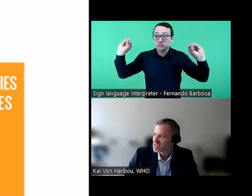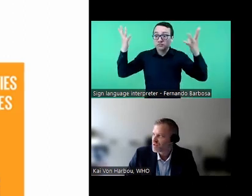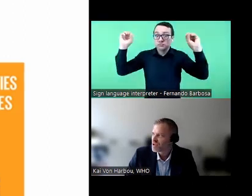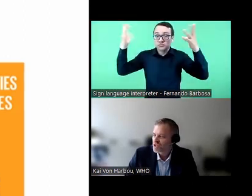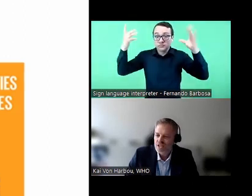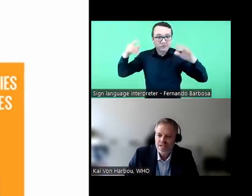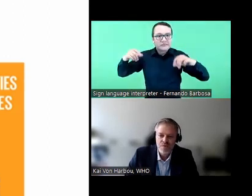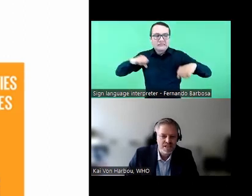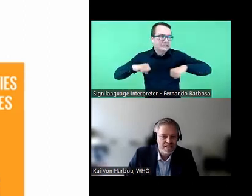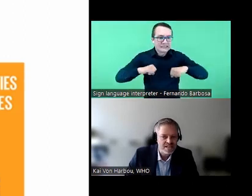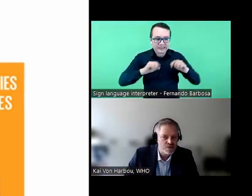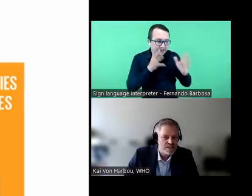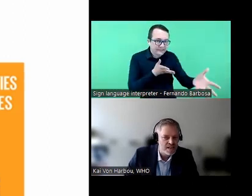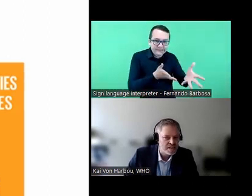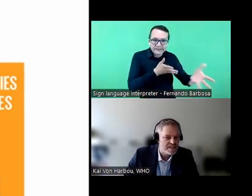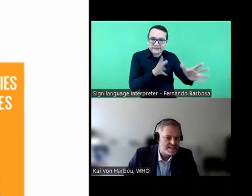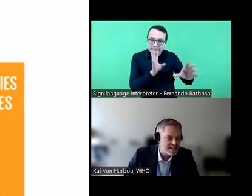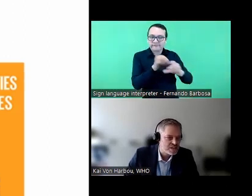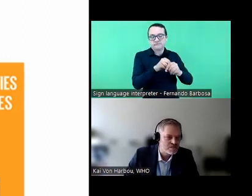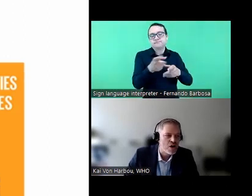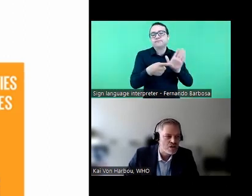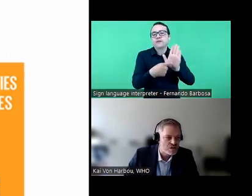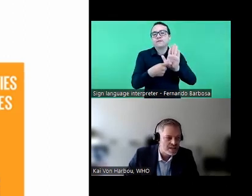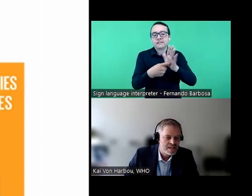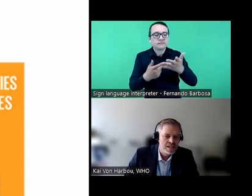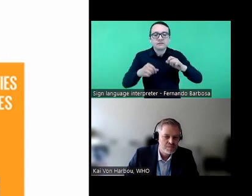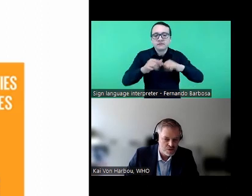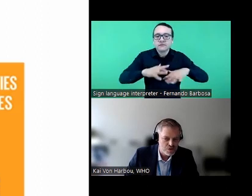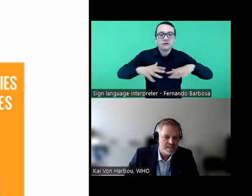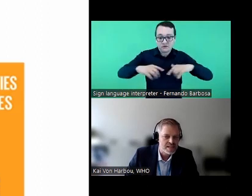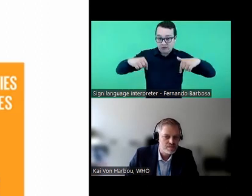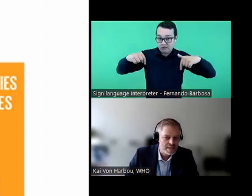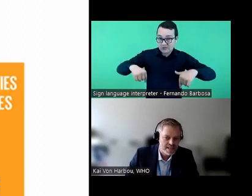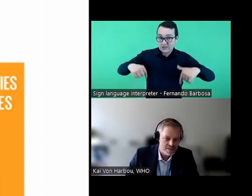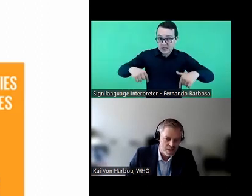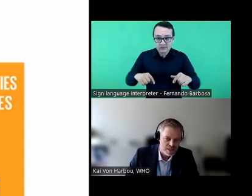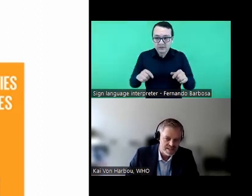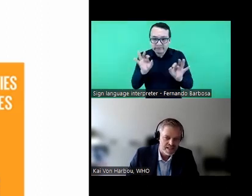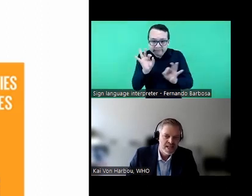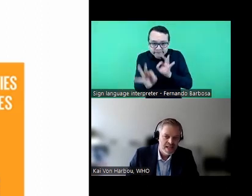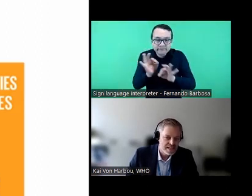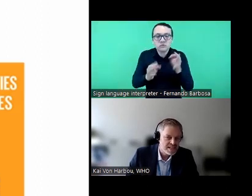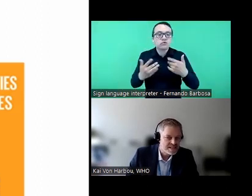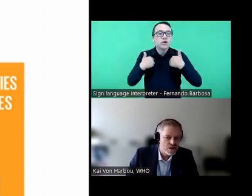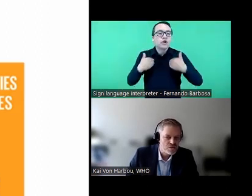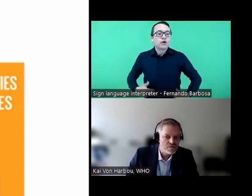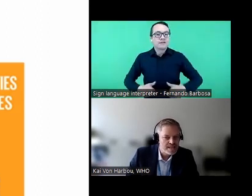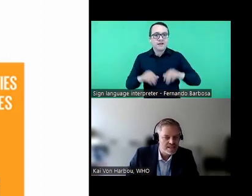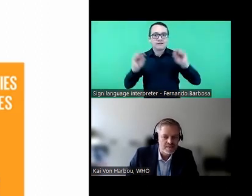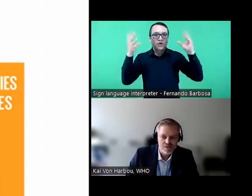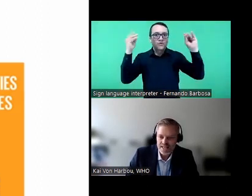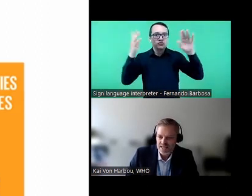as well as for concurrent emergencies, for example, in the setting of an ongoing protracted humanitarian emergency. And I think it is